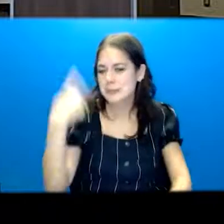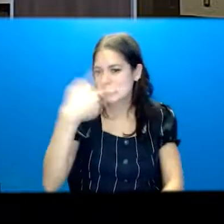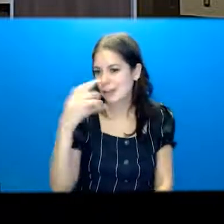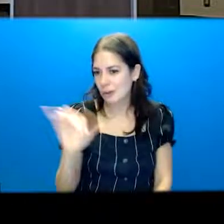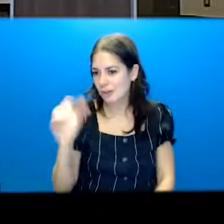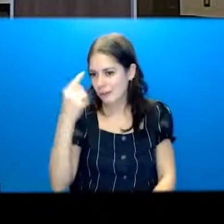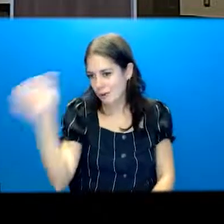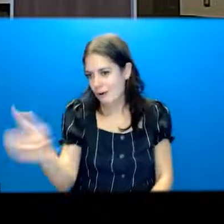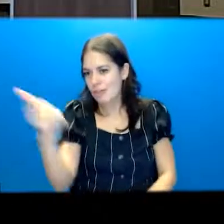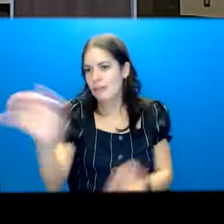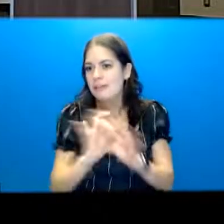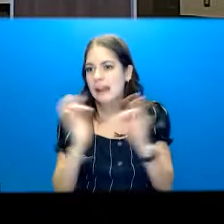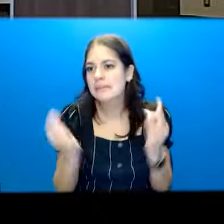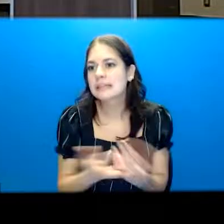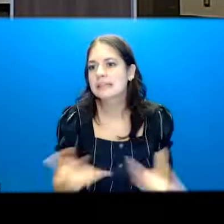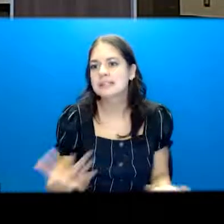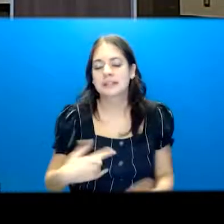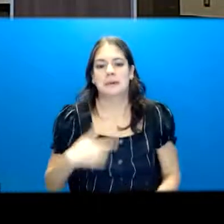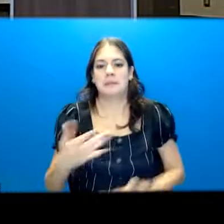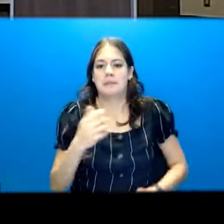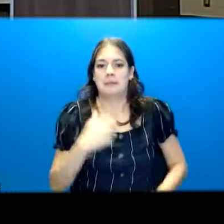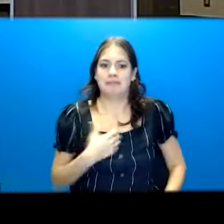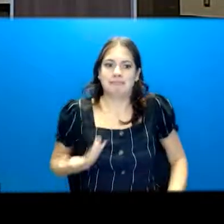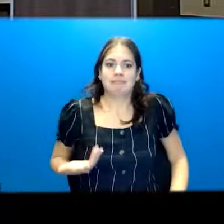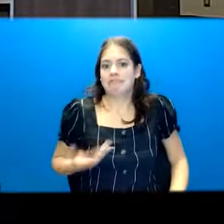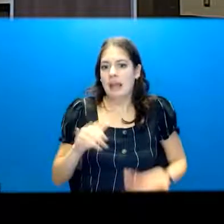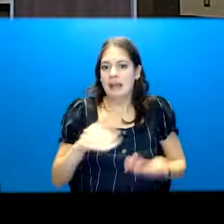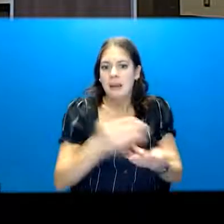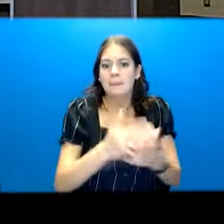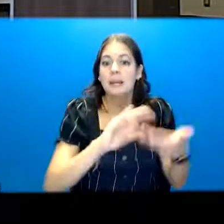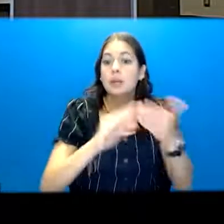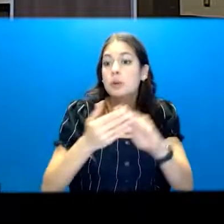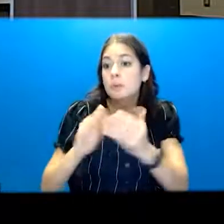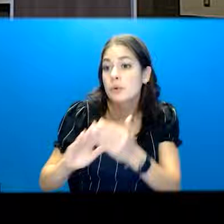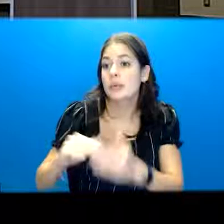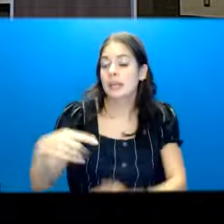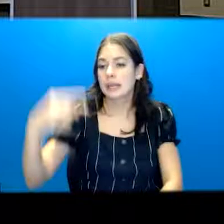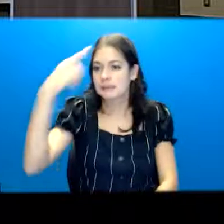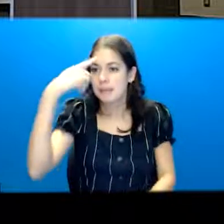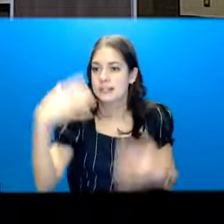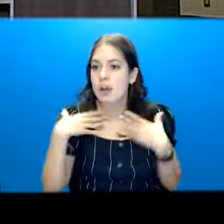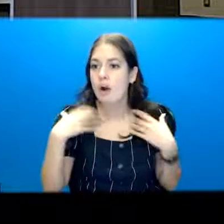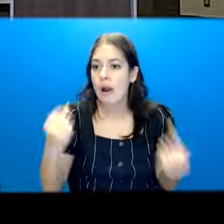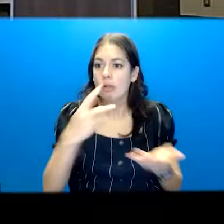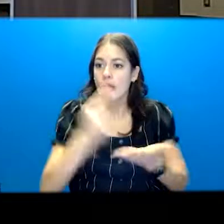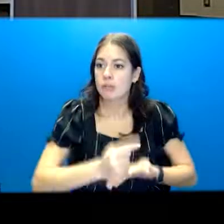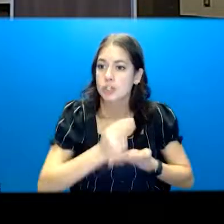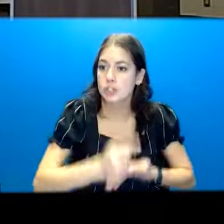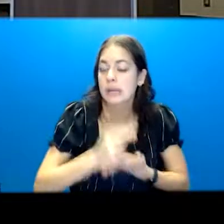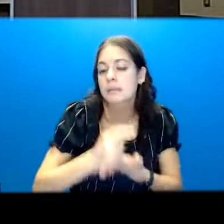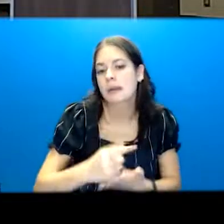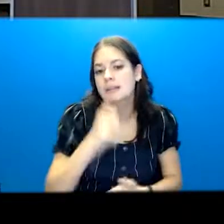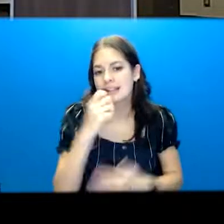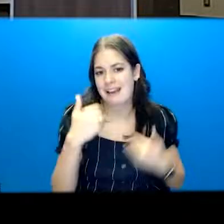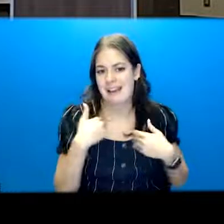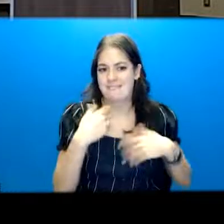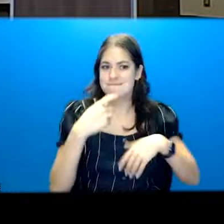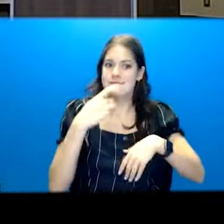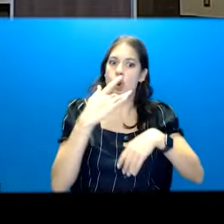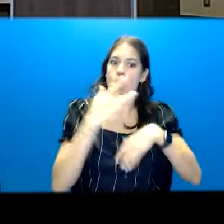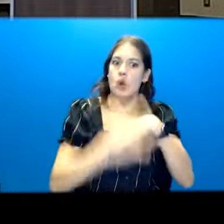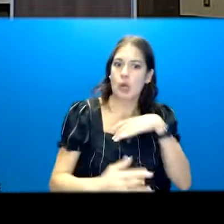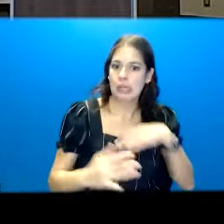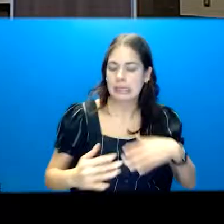other families? And so maybe they just end up being at a community-based mental health treatment that doesn't have an early intervention